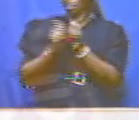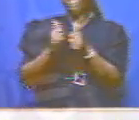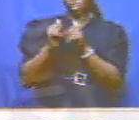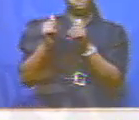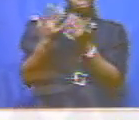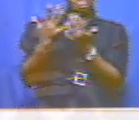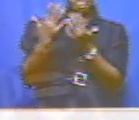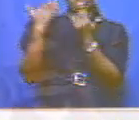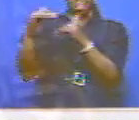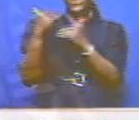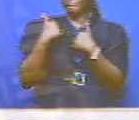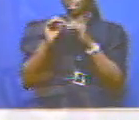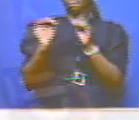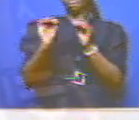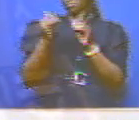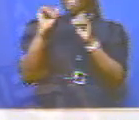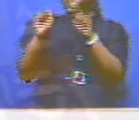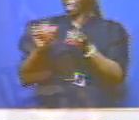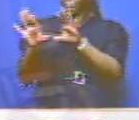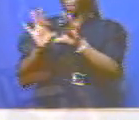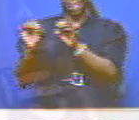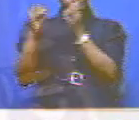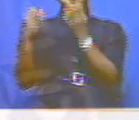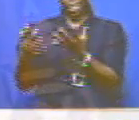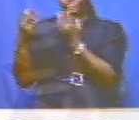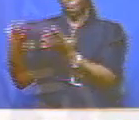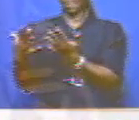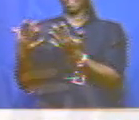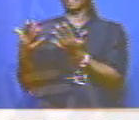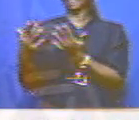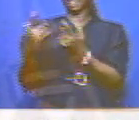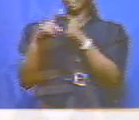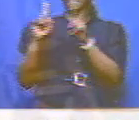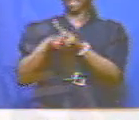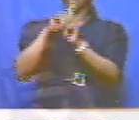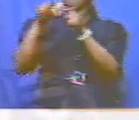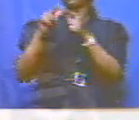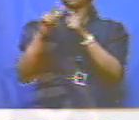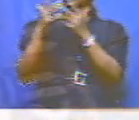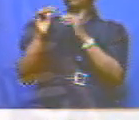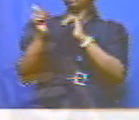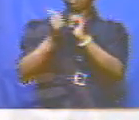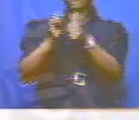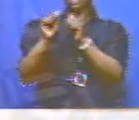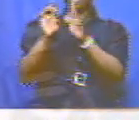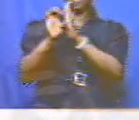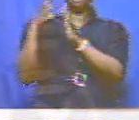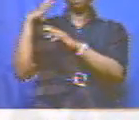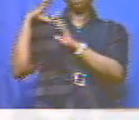many as the events allow. But when it comes to competitions like the World Championships and the